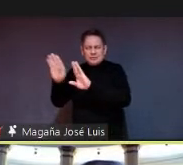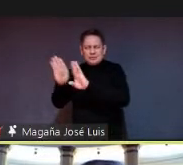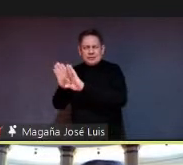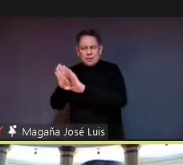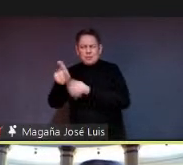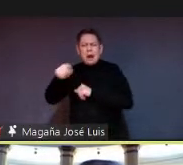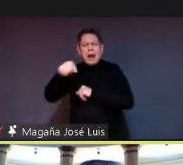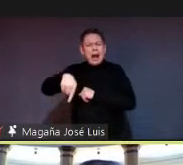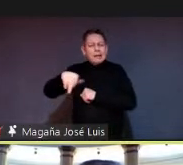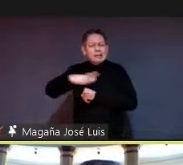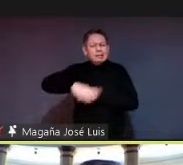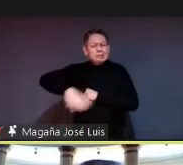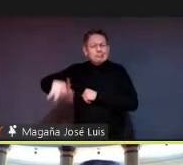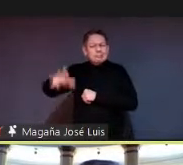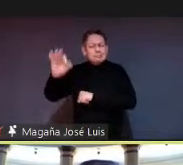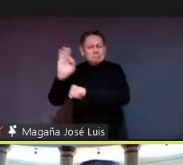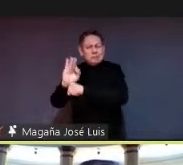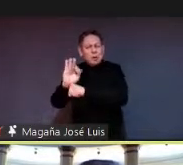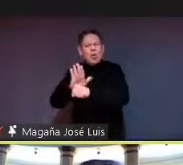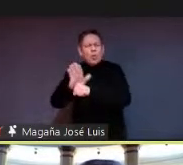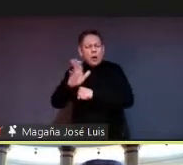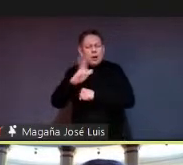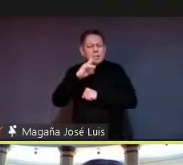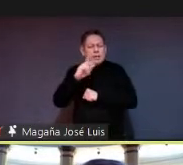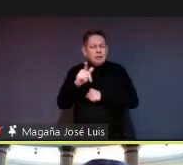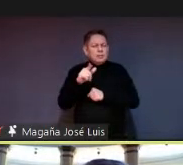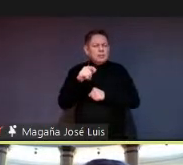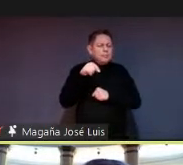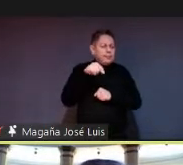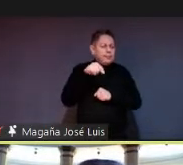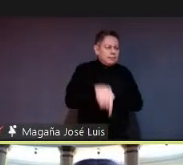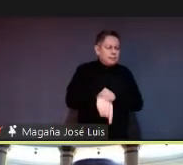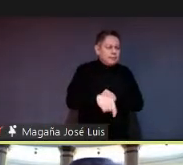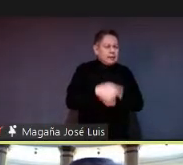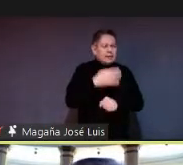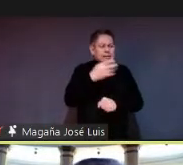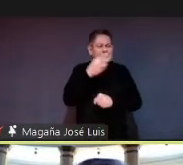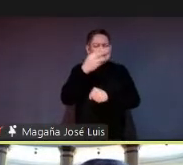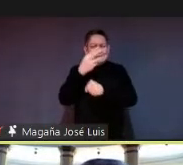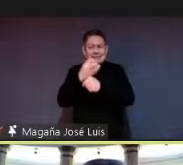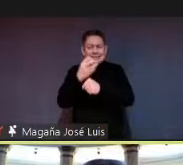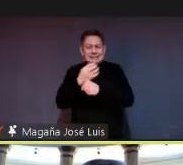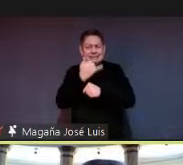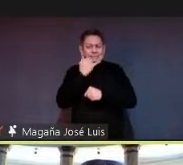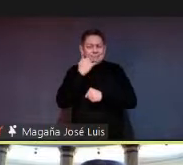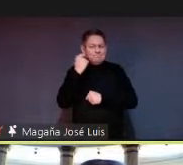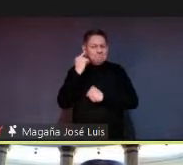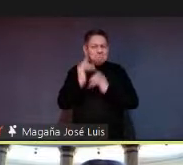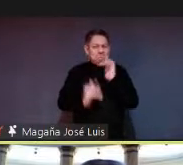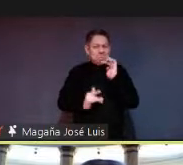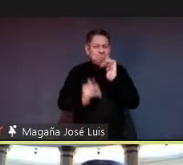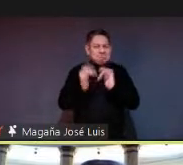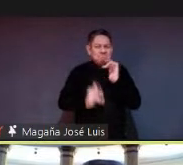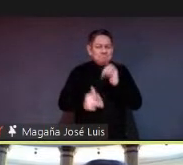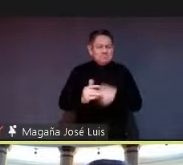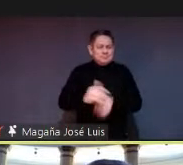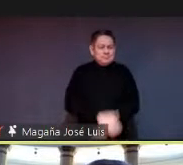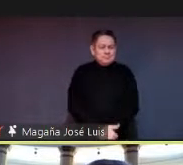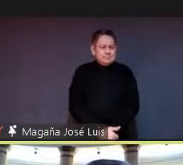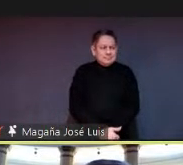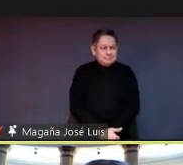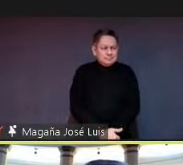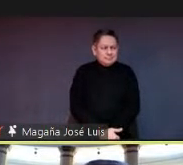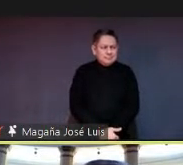as to what should be the profile of the graduate. Then we went to stage number 3 that consisted